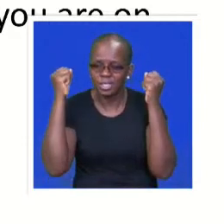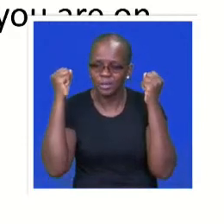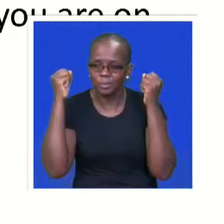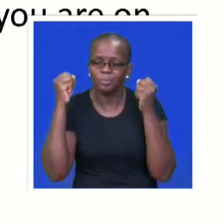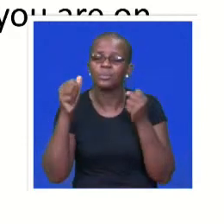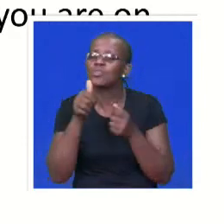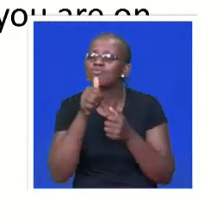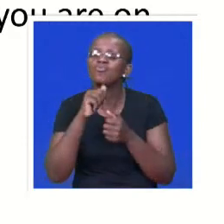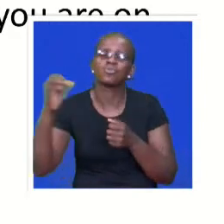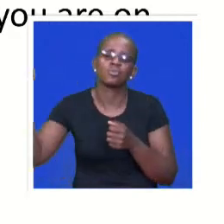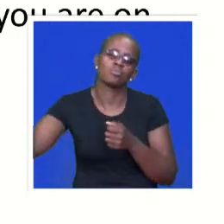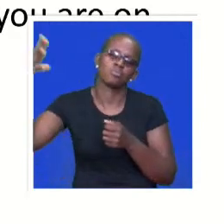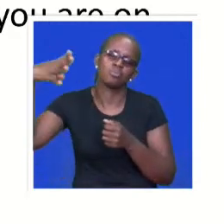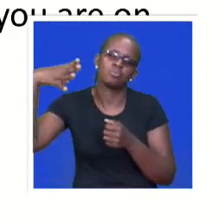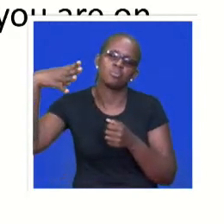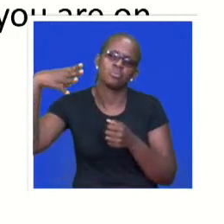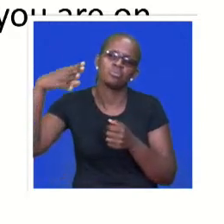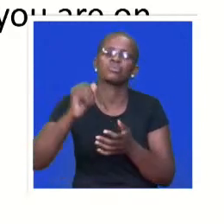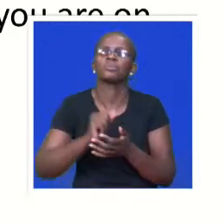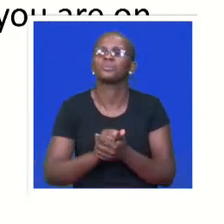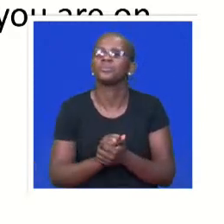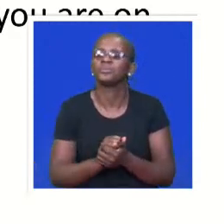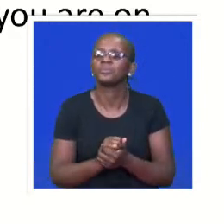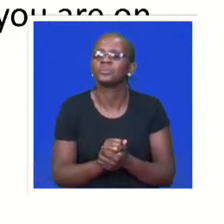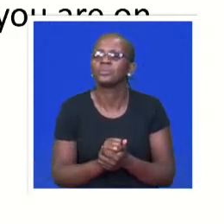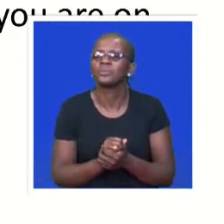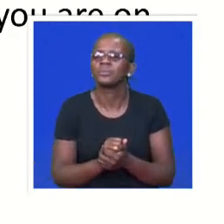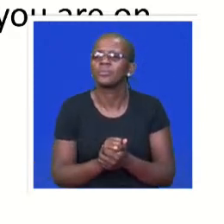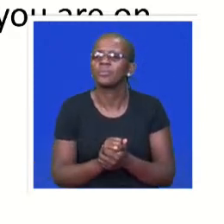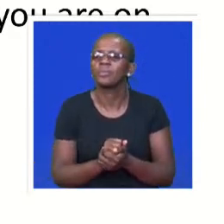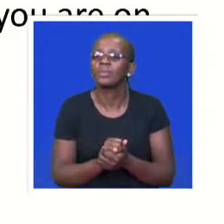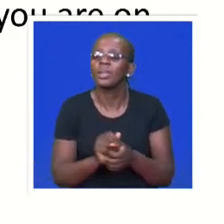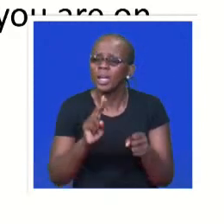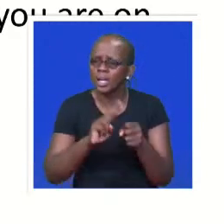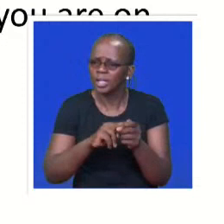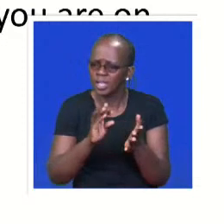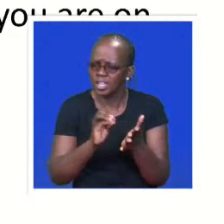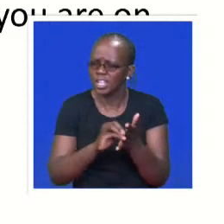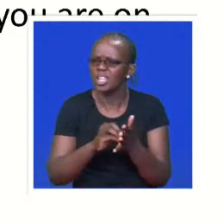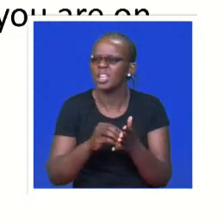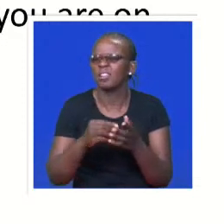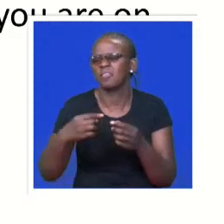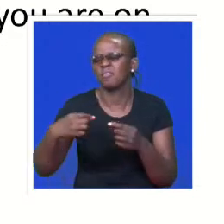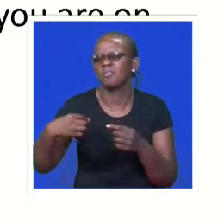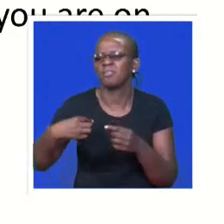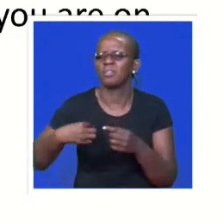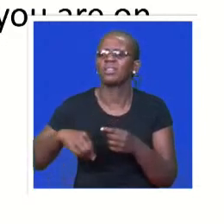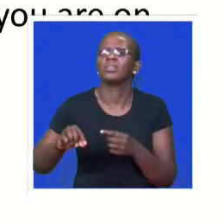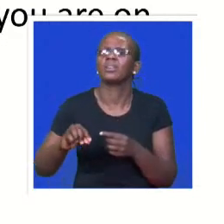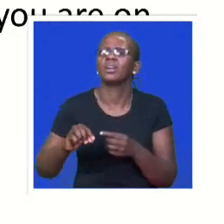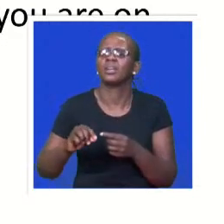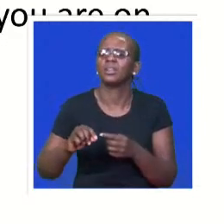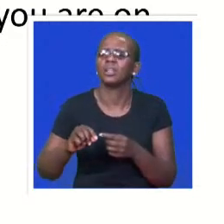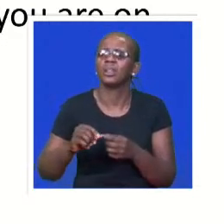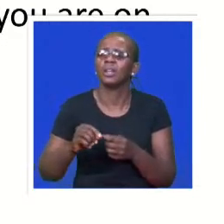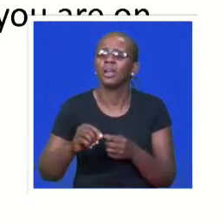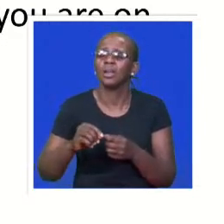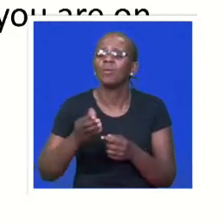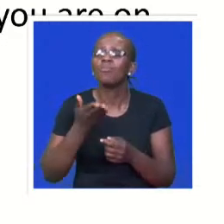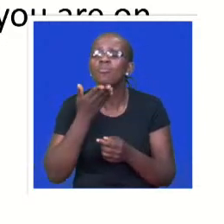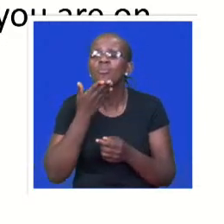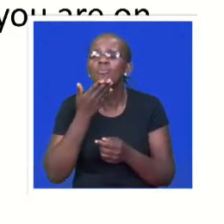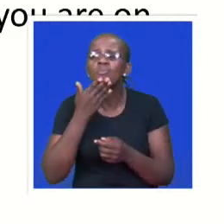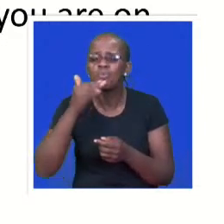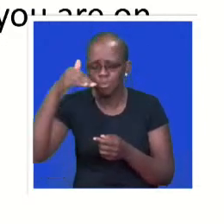the electric bell. But again, there is that bell which is a hand bell. Sometimes the bigger boys will be holding it